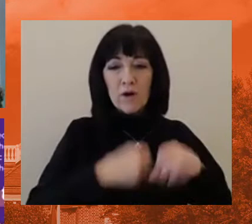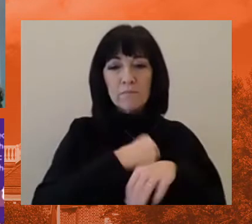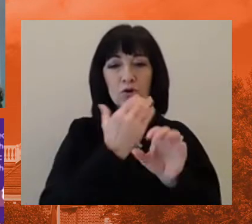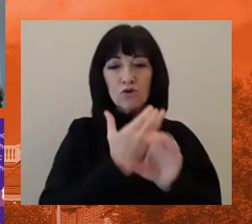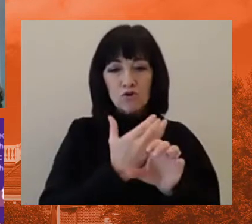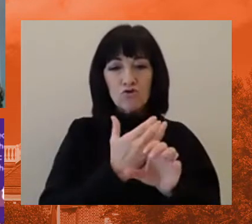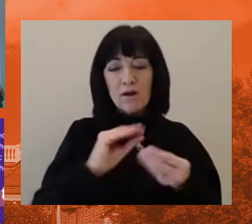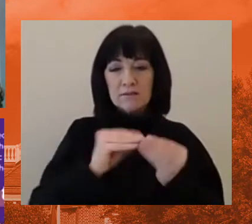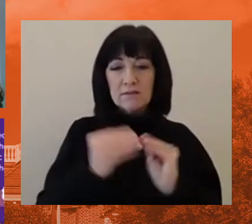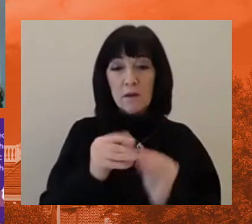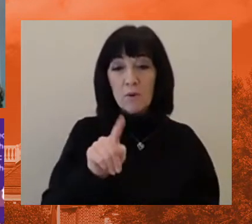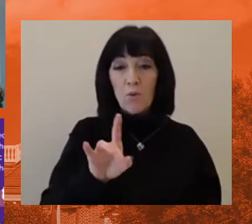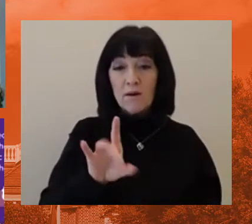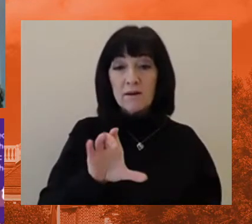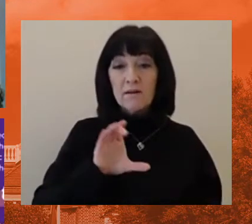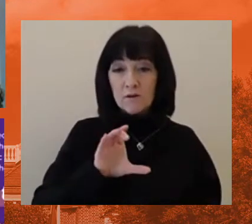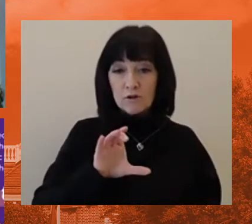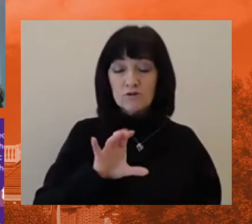is